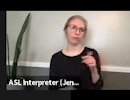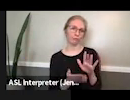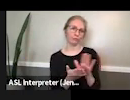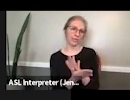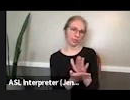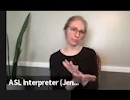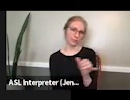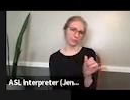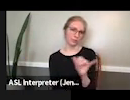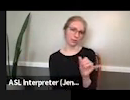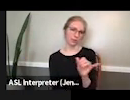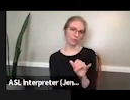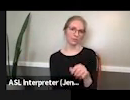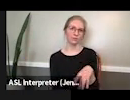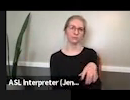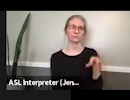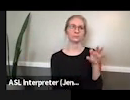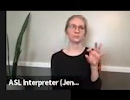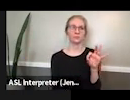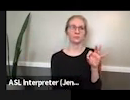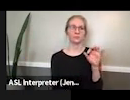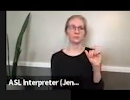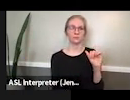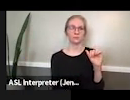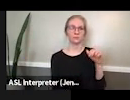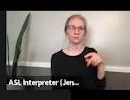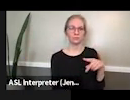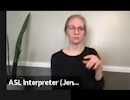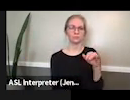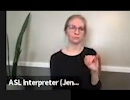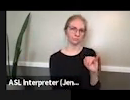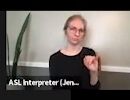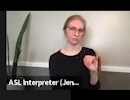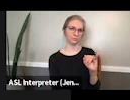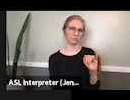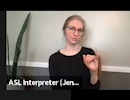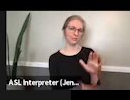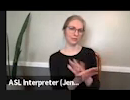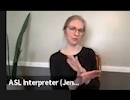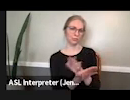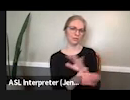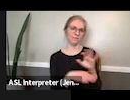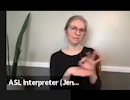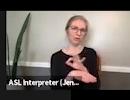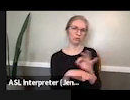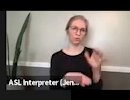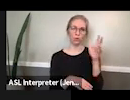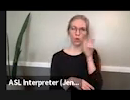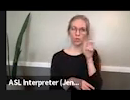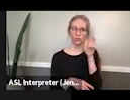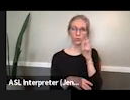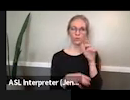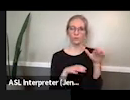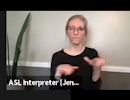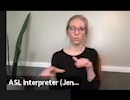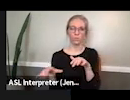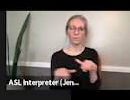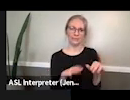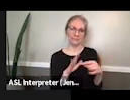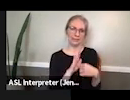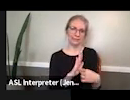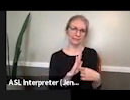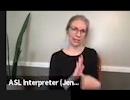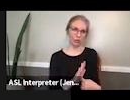the FAPI document, FAPI, Functional Auditory Performance Indicators. It gives you